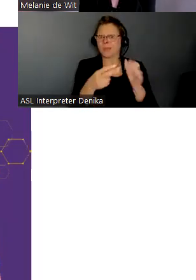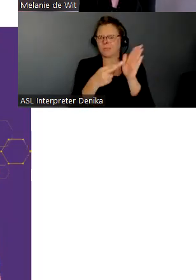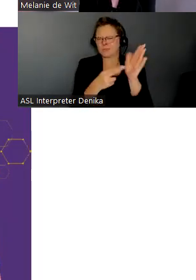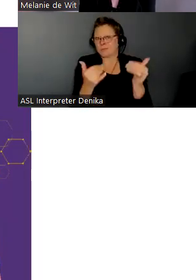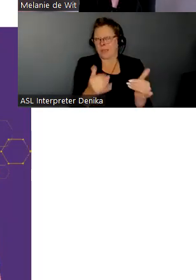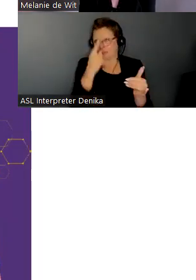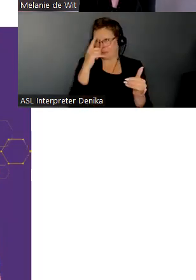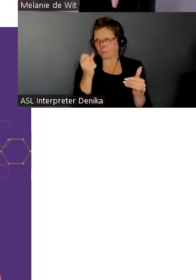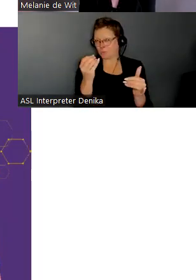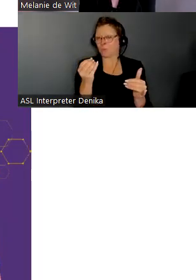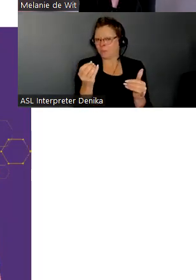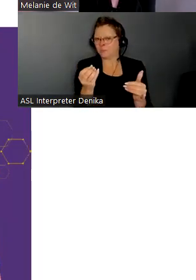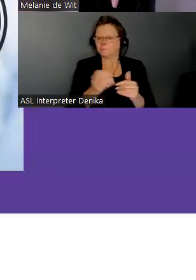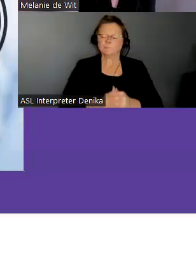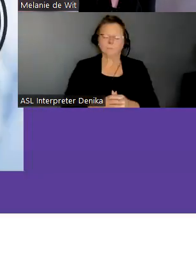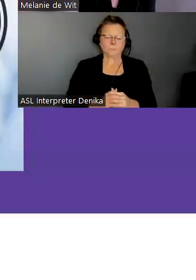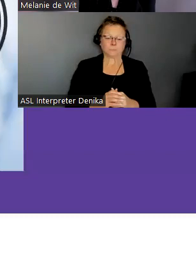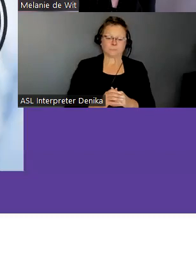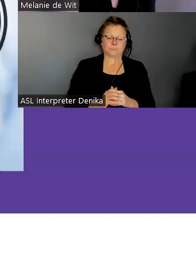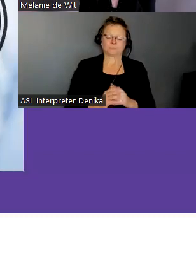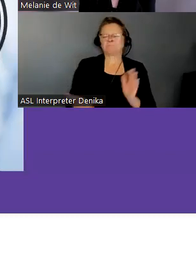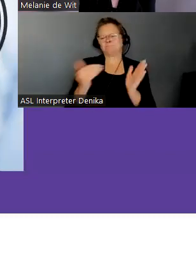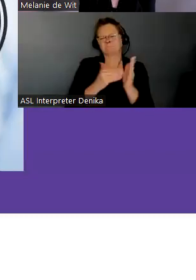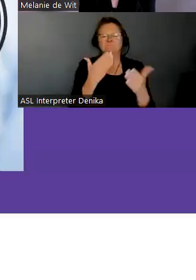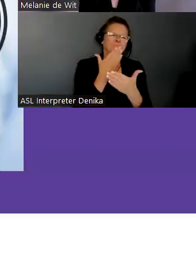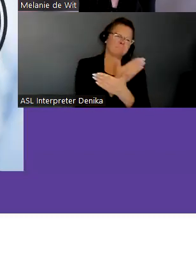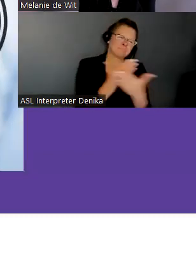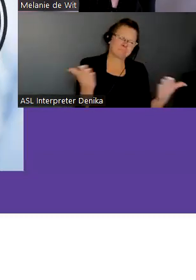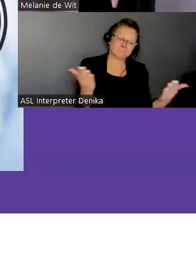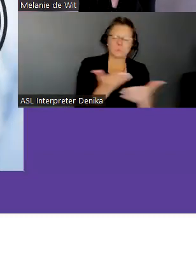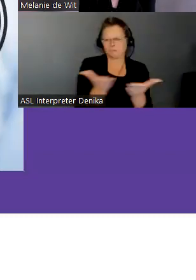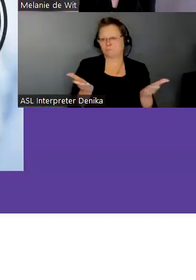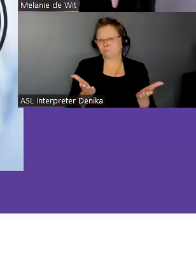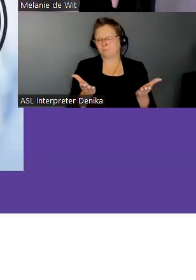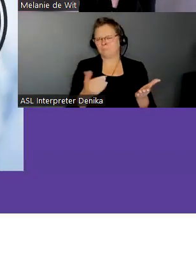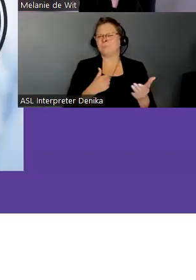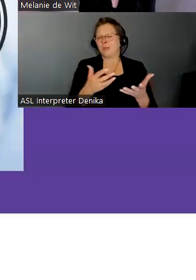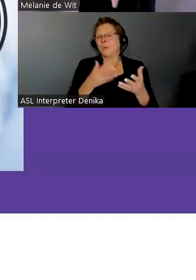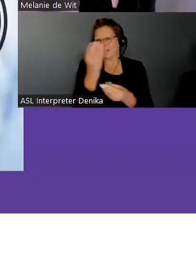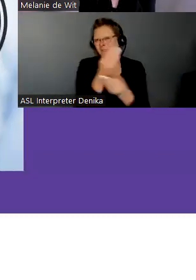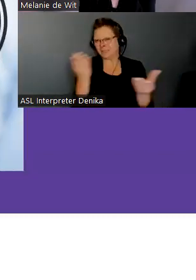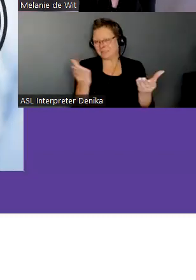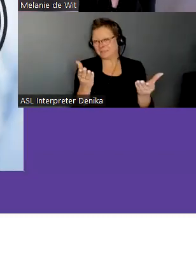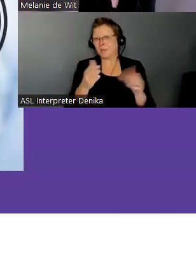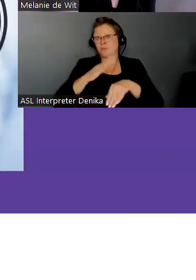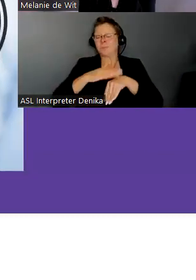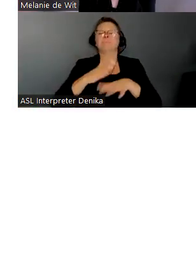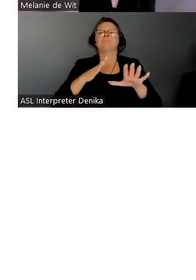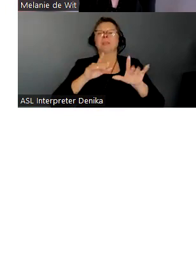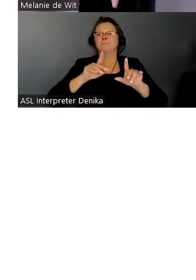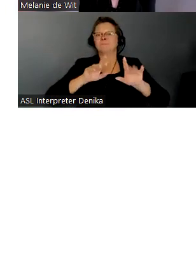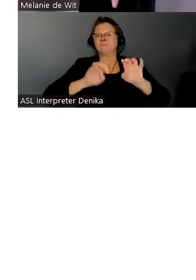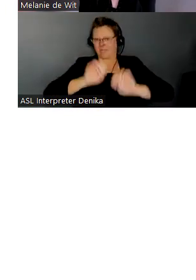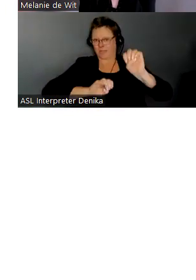those sessions as well. So again, thank you, everybody. Just that reminder about the evaluations, to fill